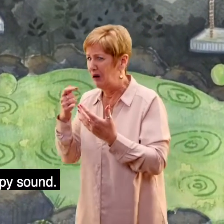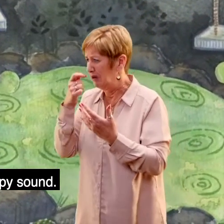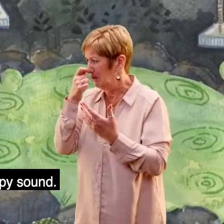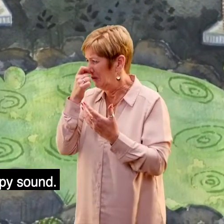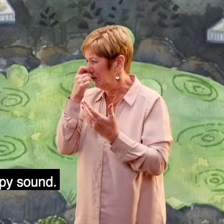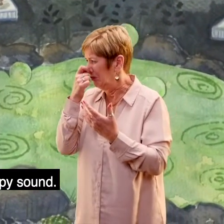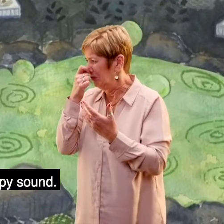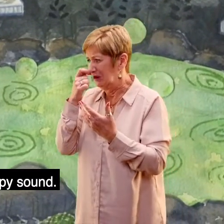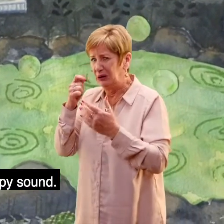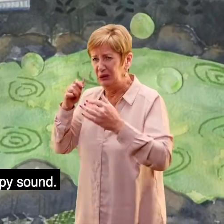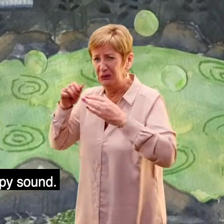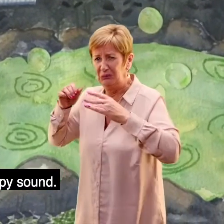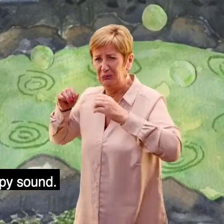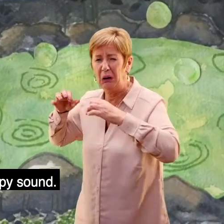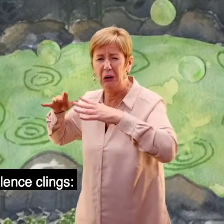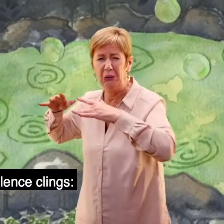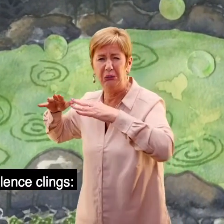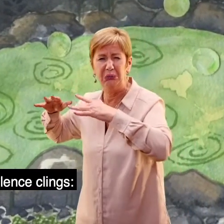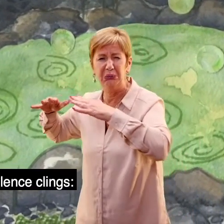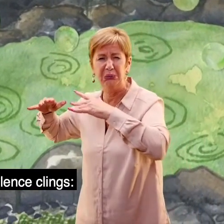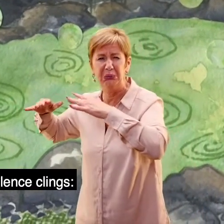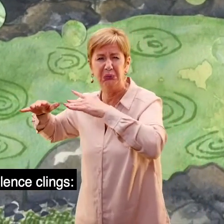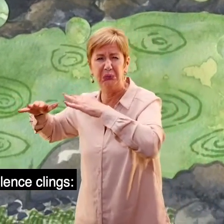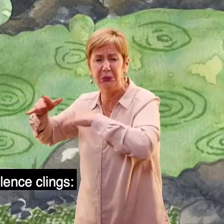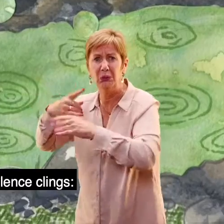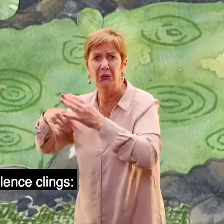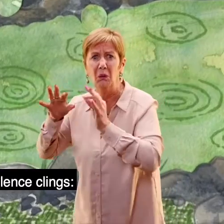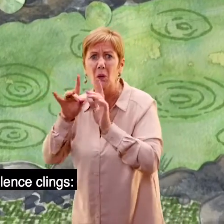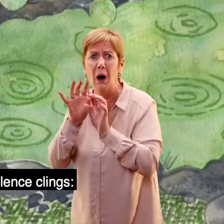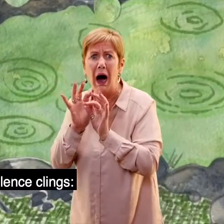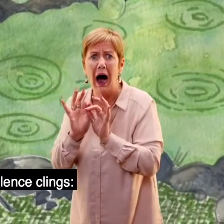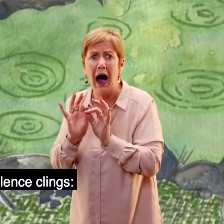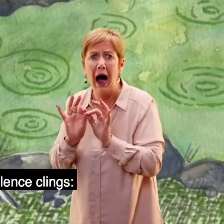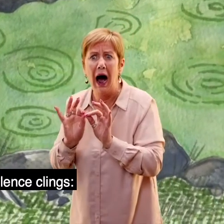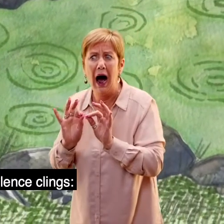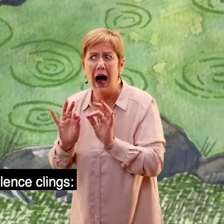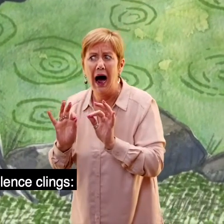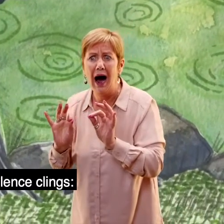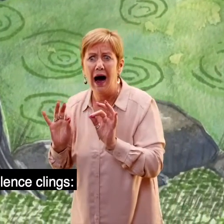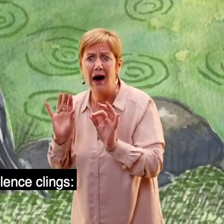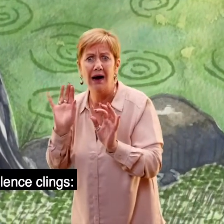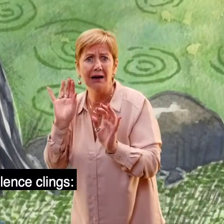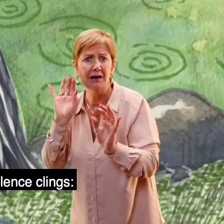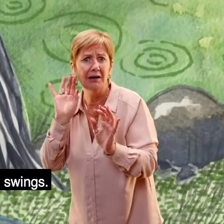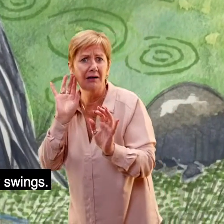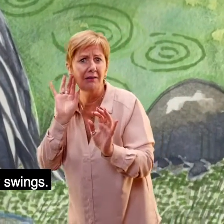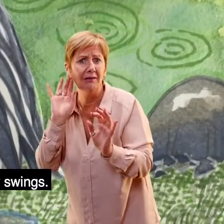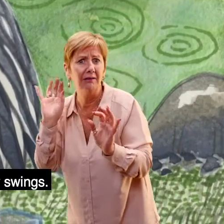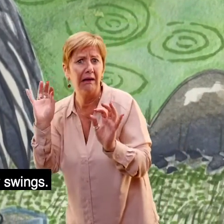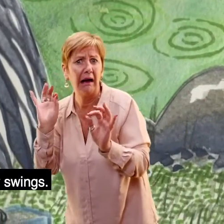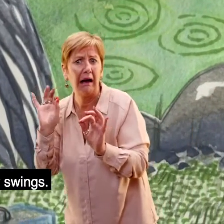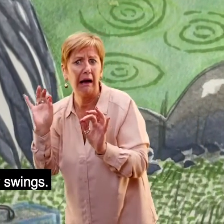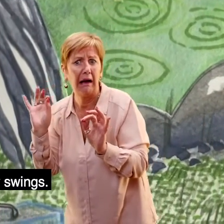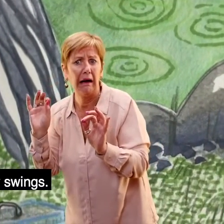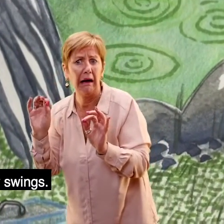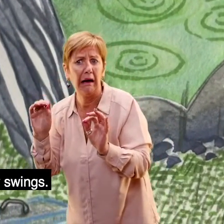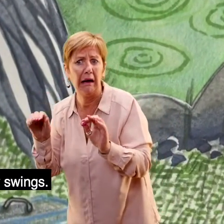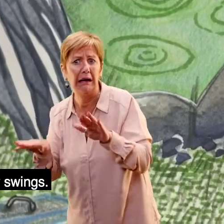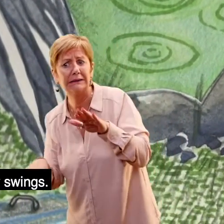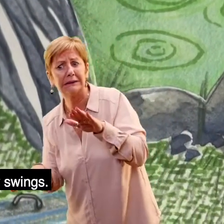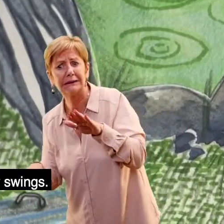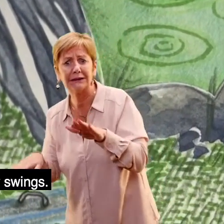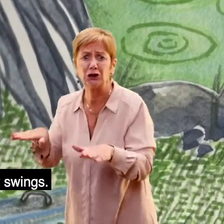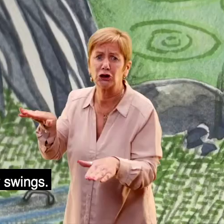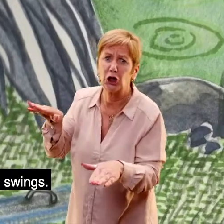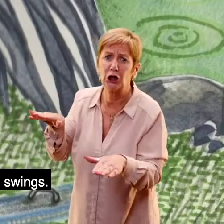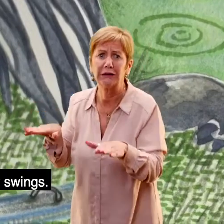sound. Now the terrible stink to bleak silence clings, a broken seesaw and